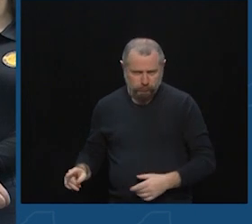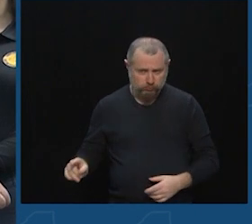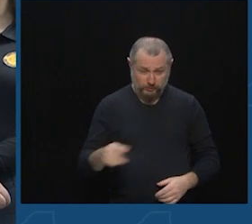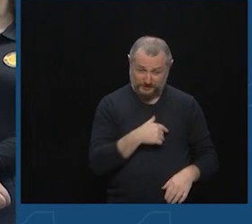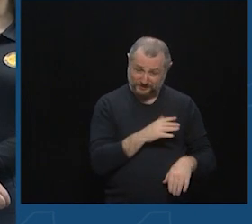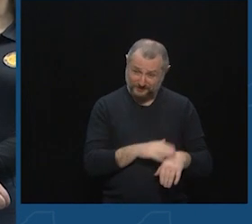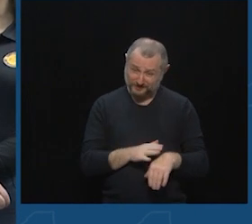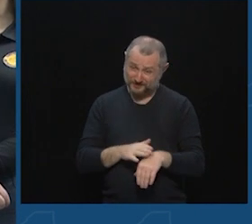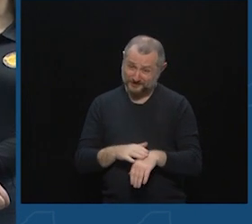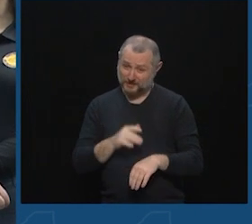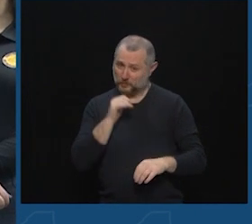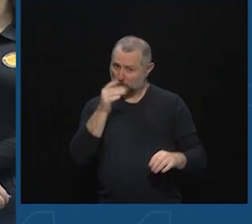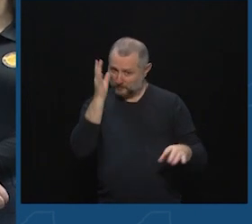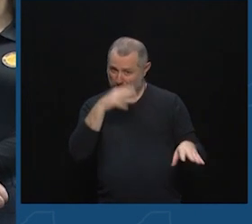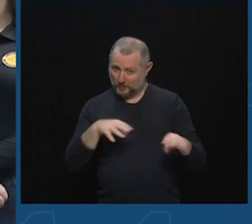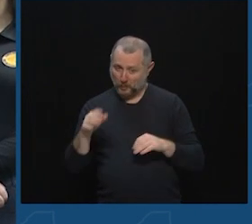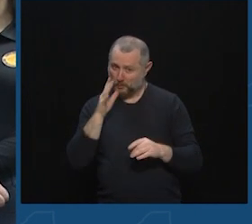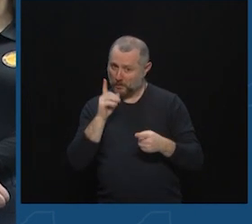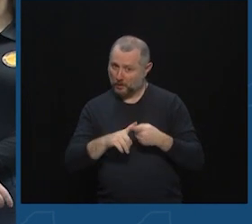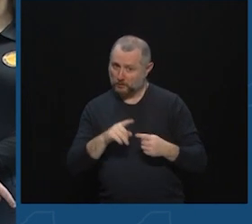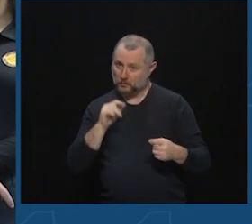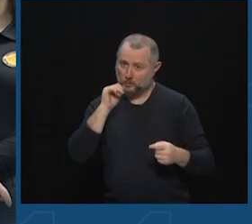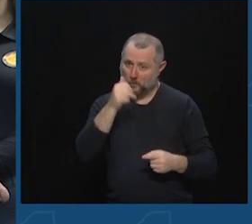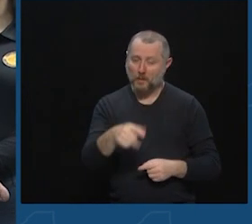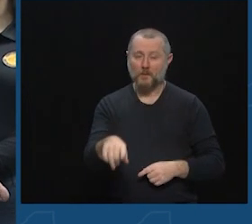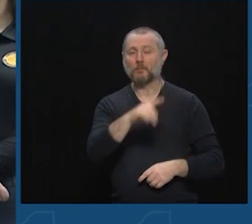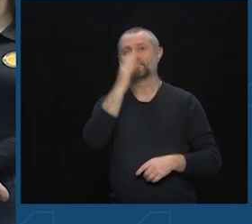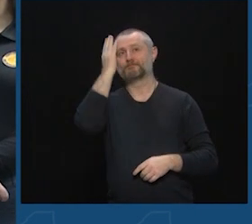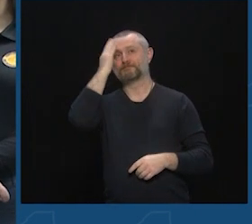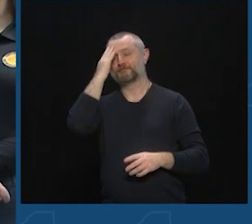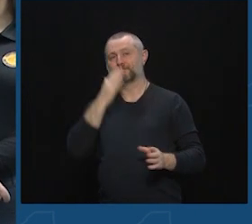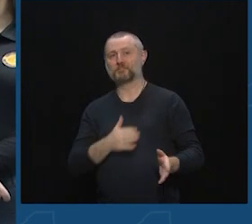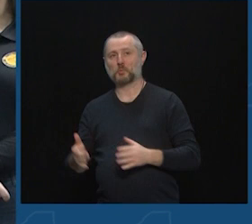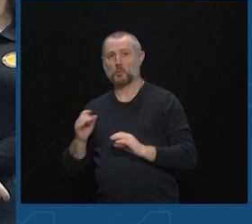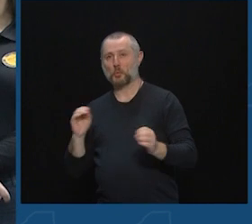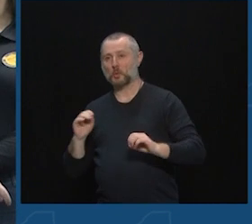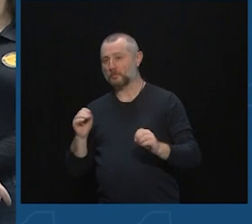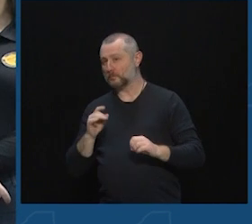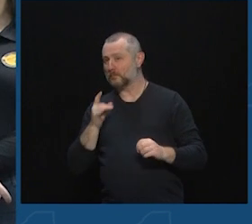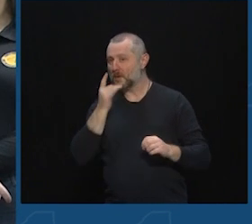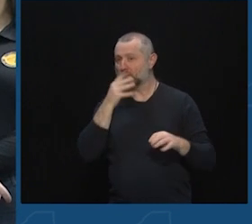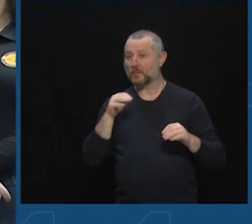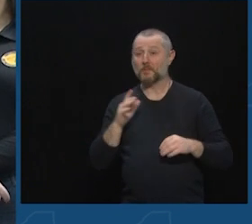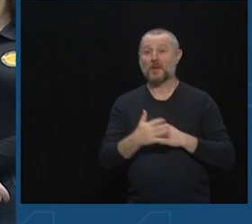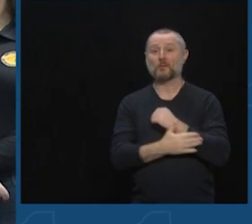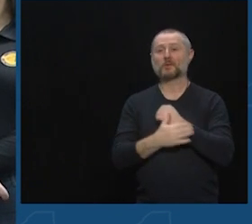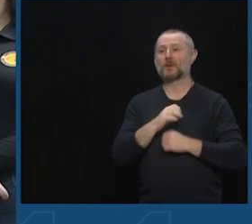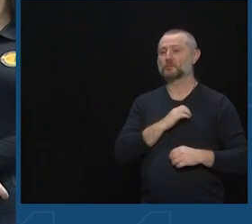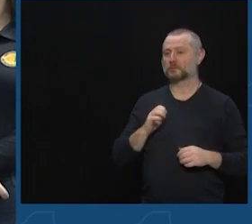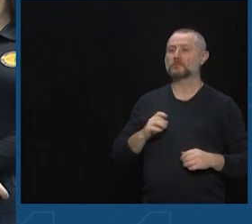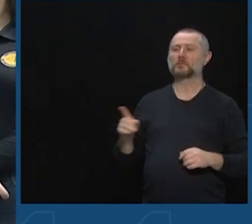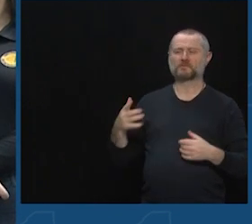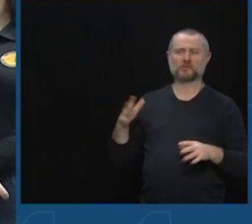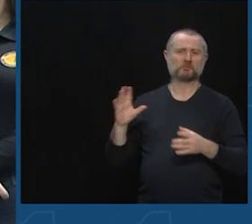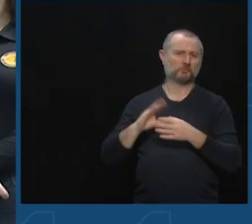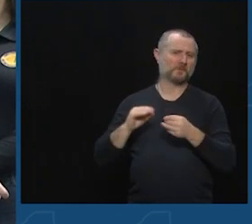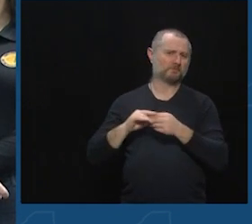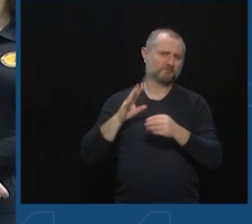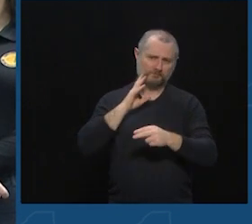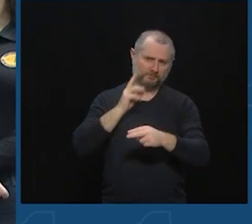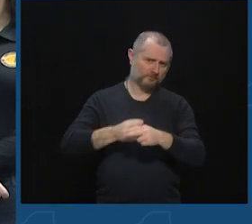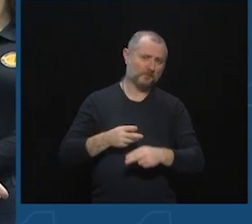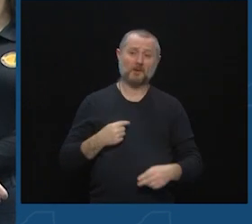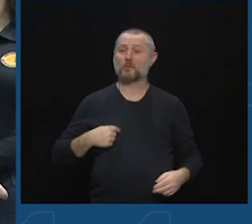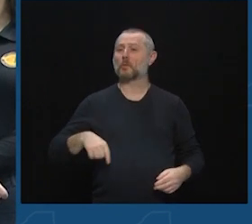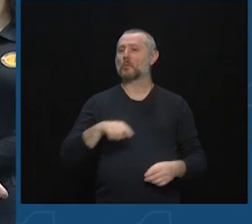and they can plan accordingly. County Executive Ryan spoke to it. This is an army we have amassed here at